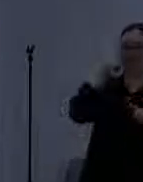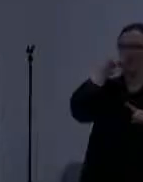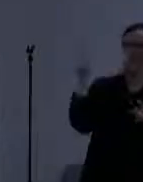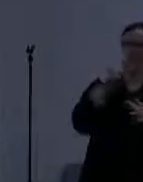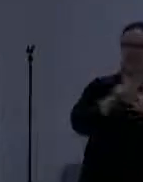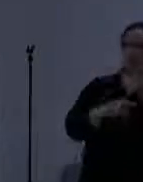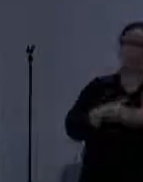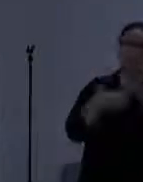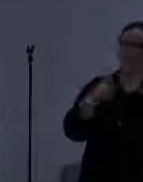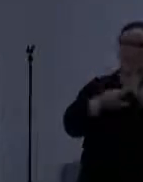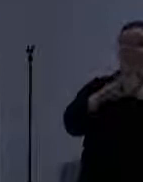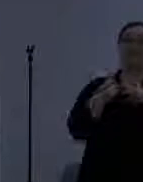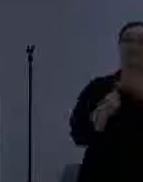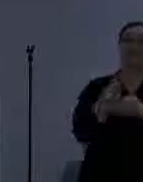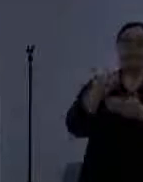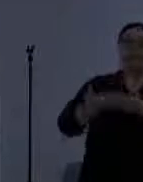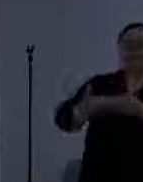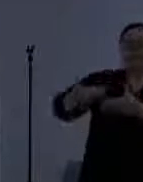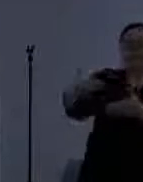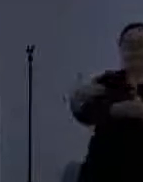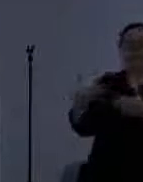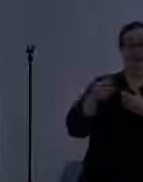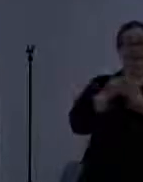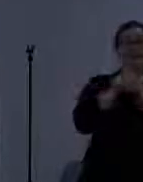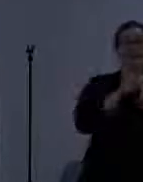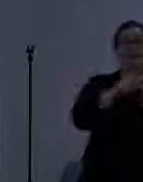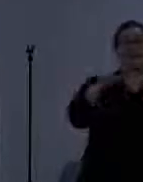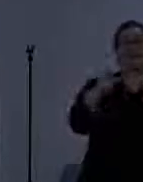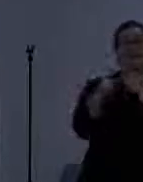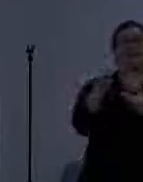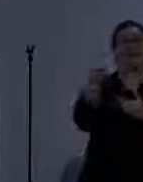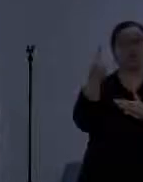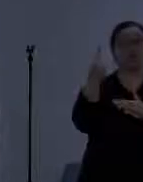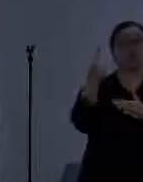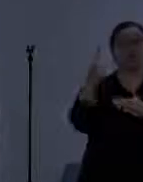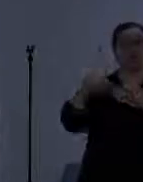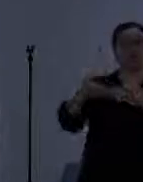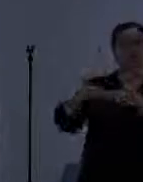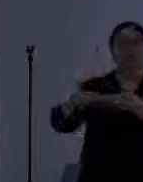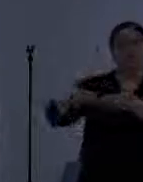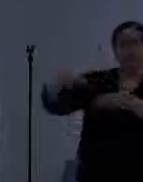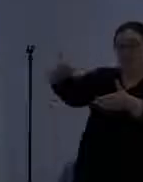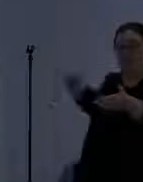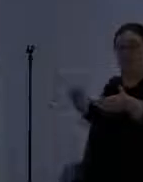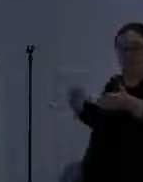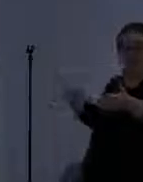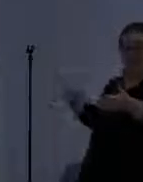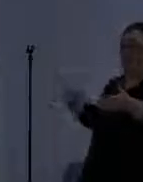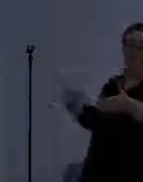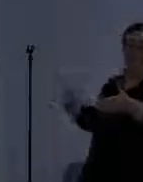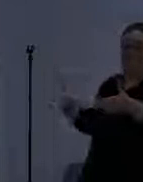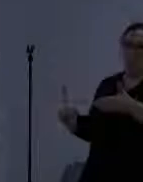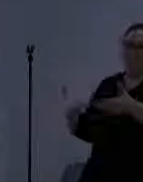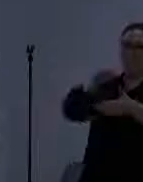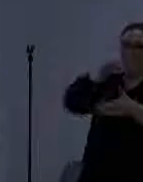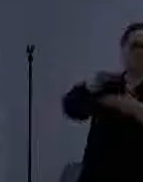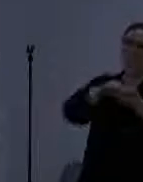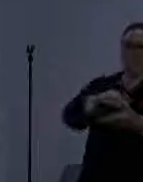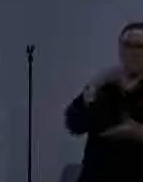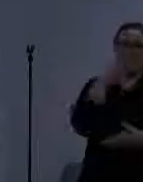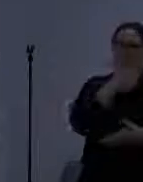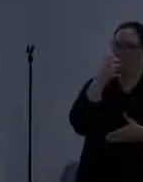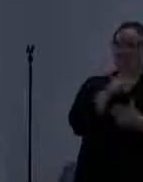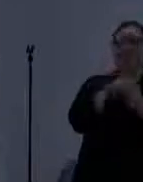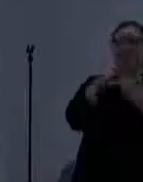So Okay. For people here in WA, it will be anything that happens from December 1st. Okay then.